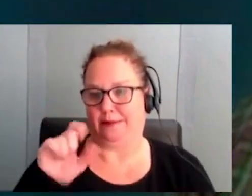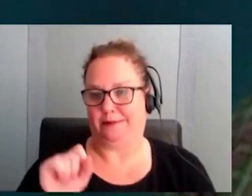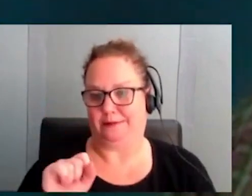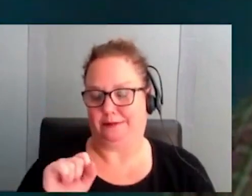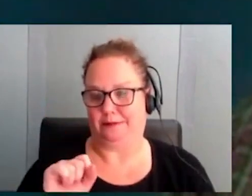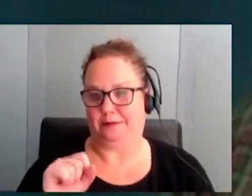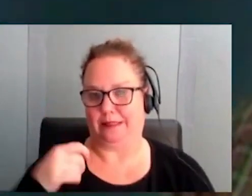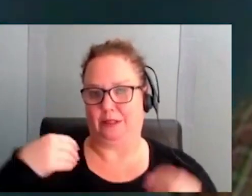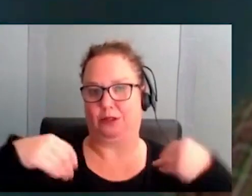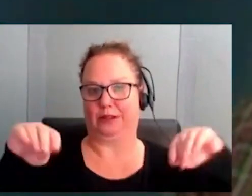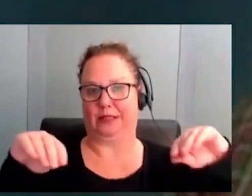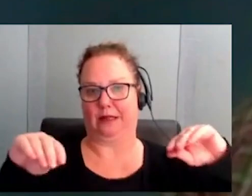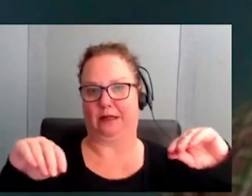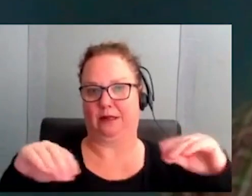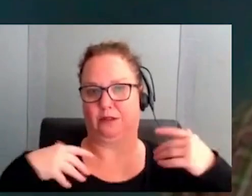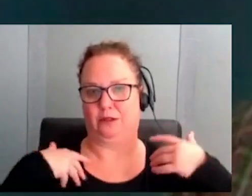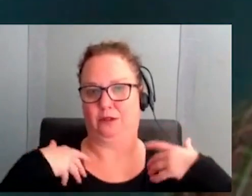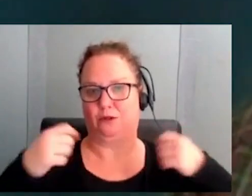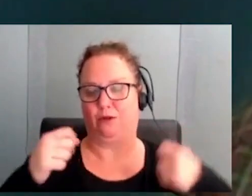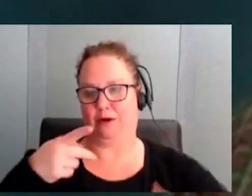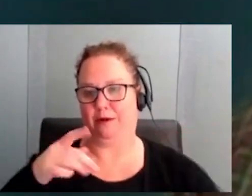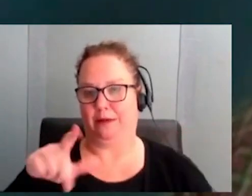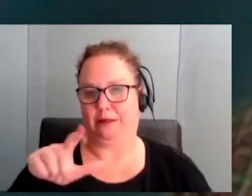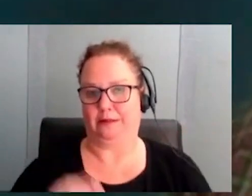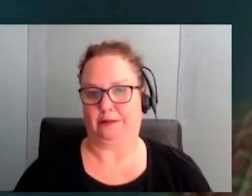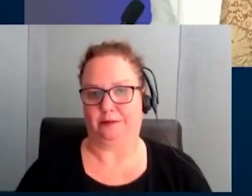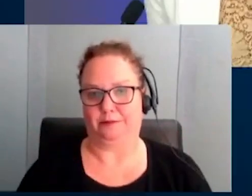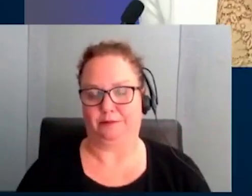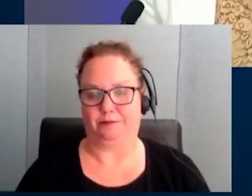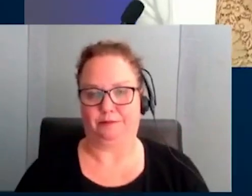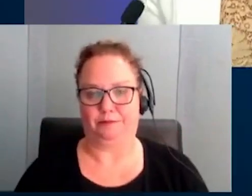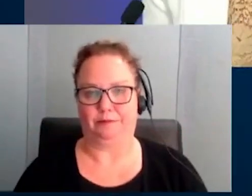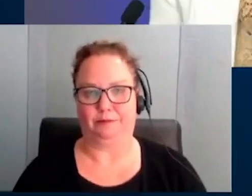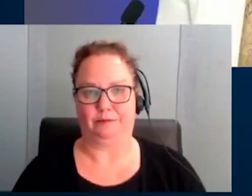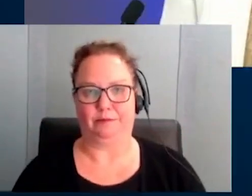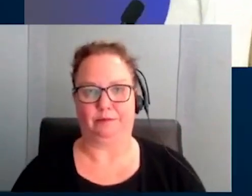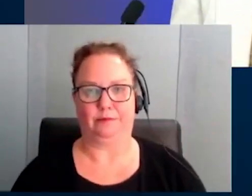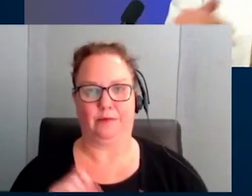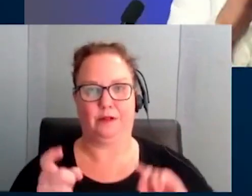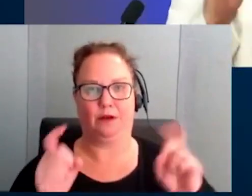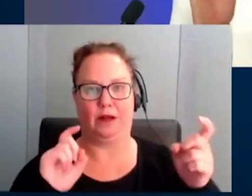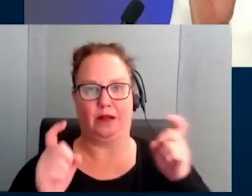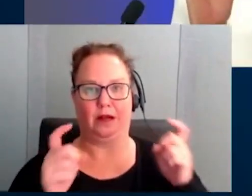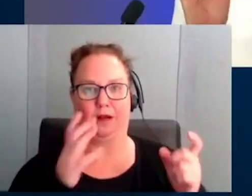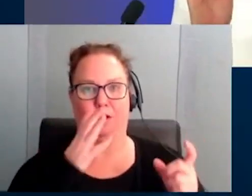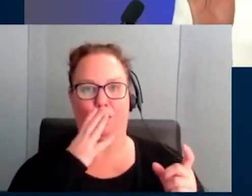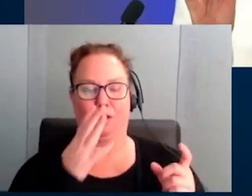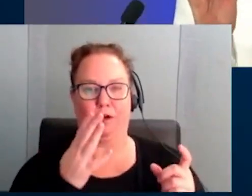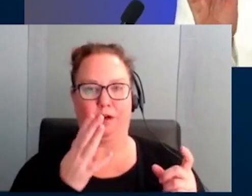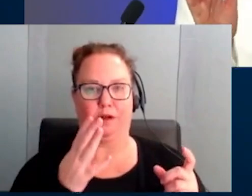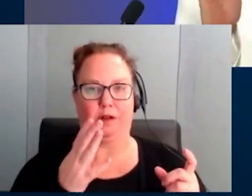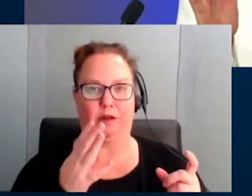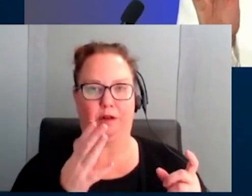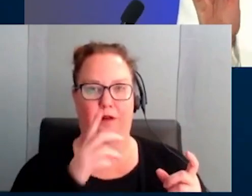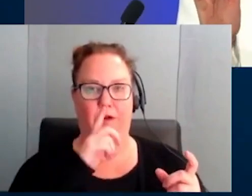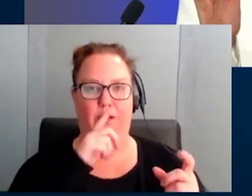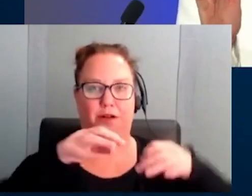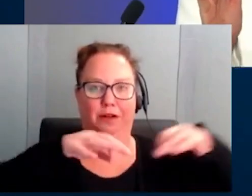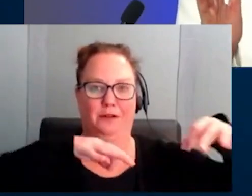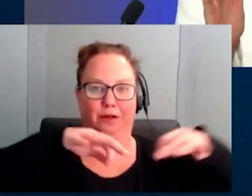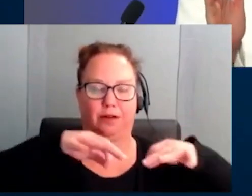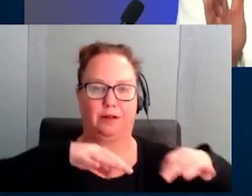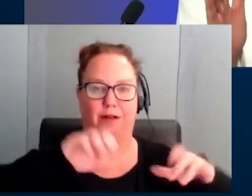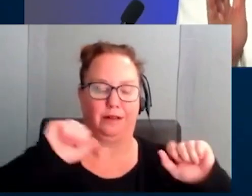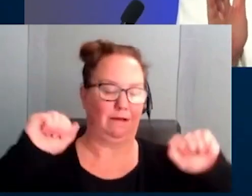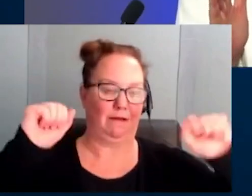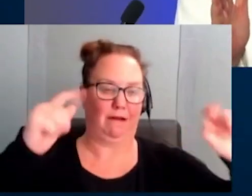they're selling strong Perk 30s. They're handing out the good stuff, and you just really kind of put this all. You just really described this and put this all